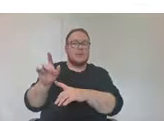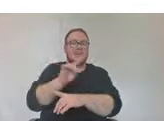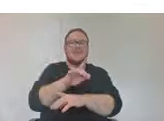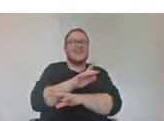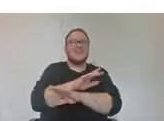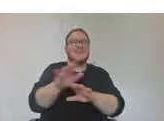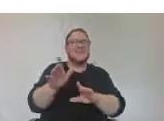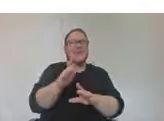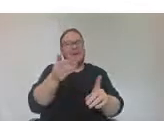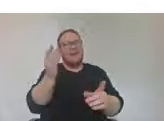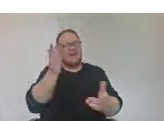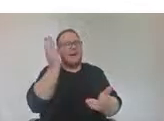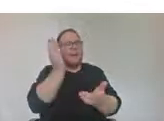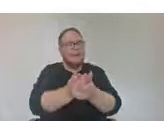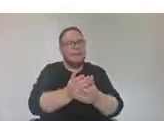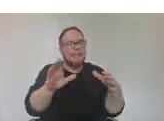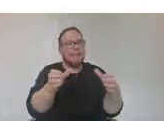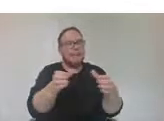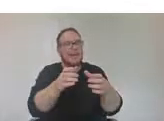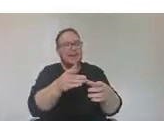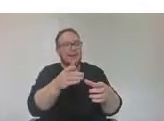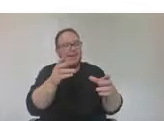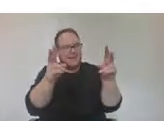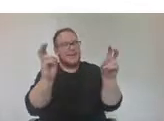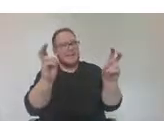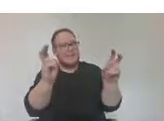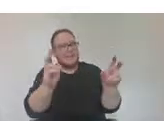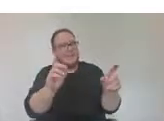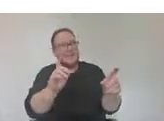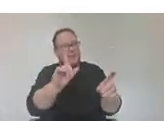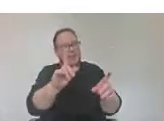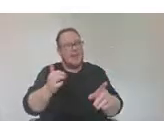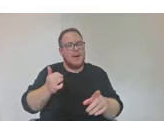there's an expectation that most of the